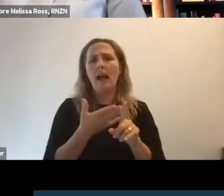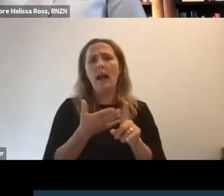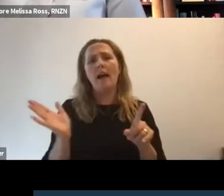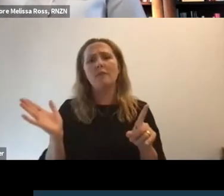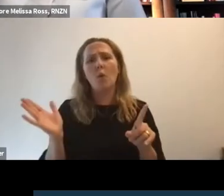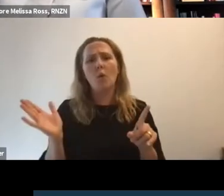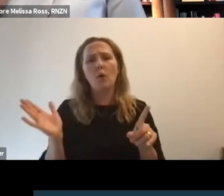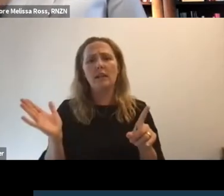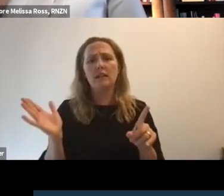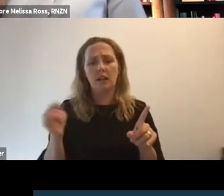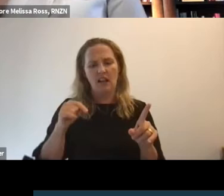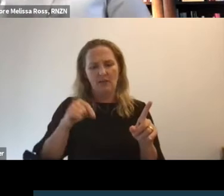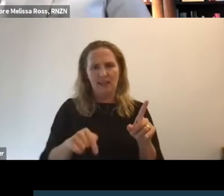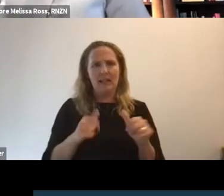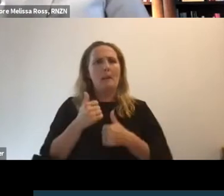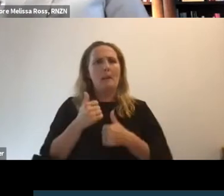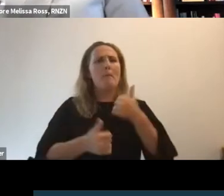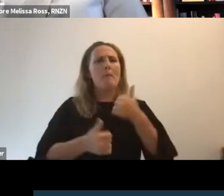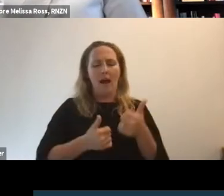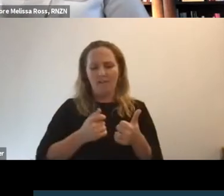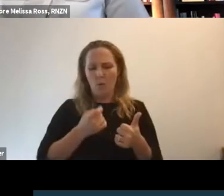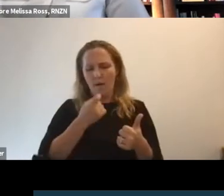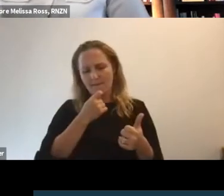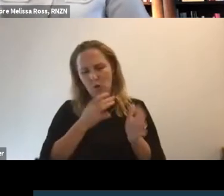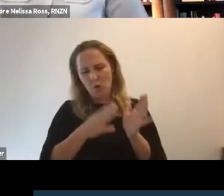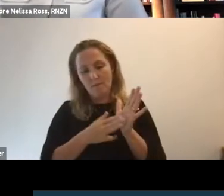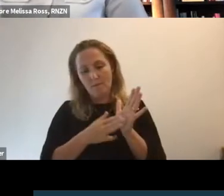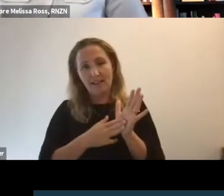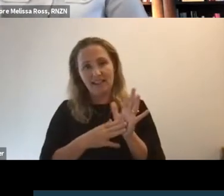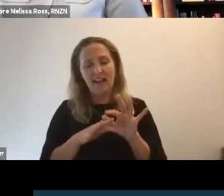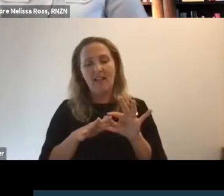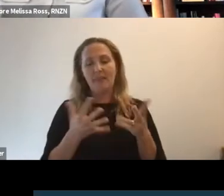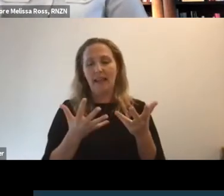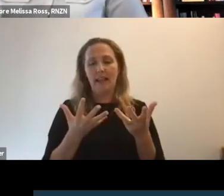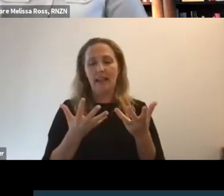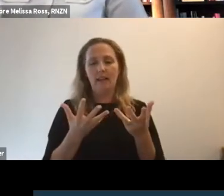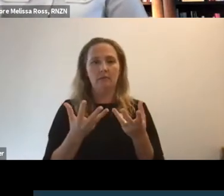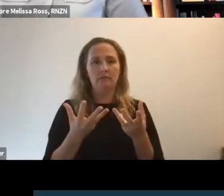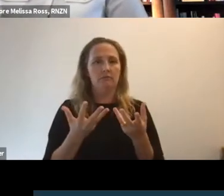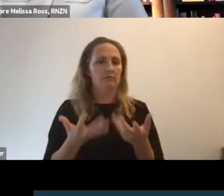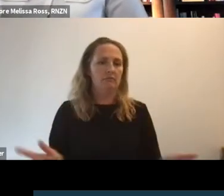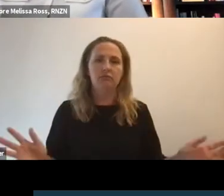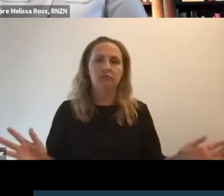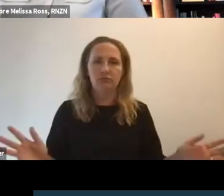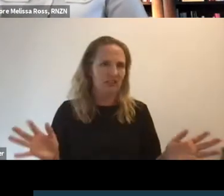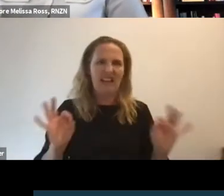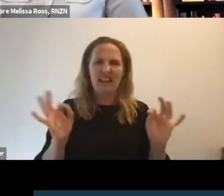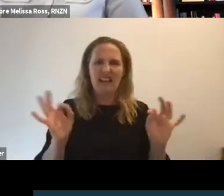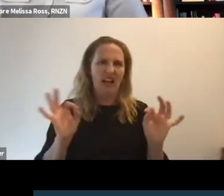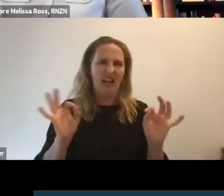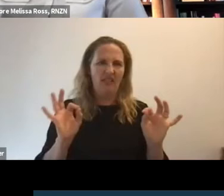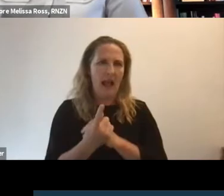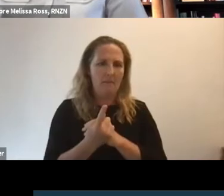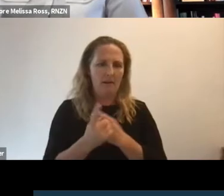first few months and then basically falling into a fairly static sort of process,